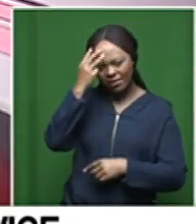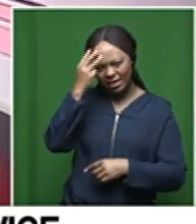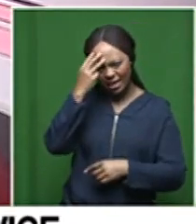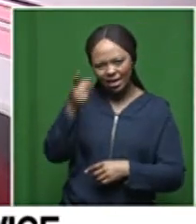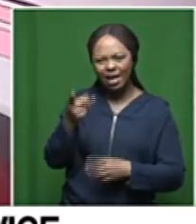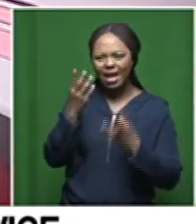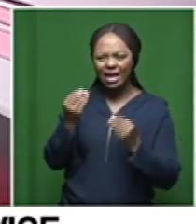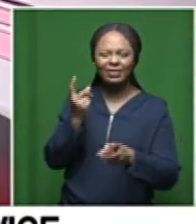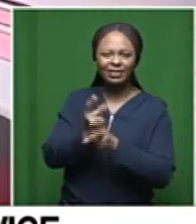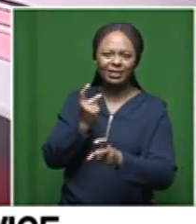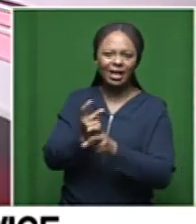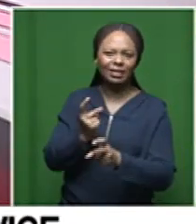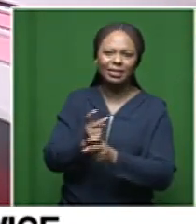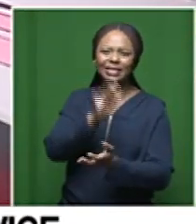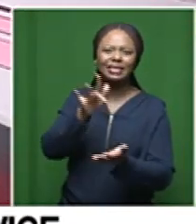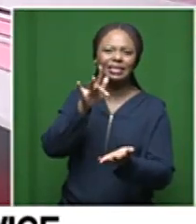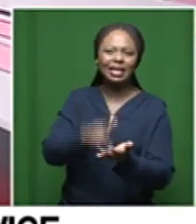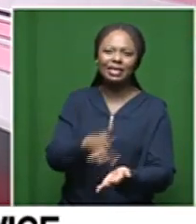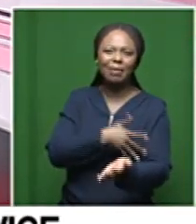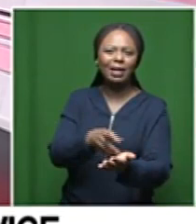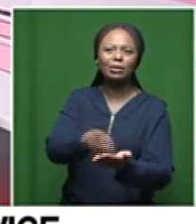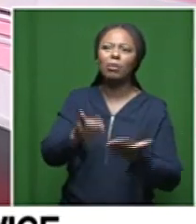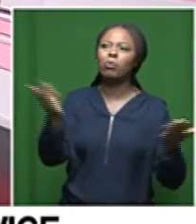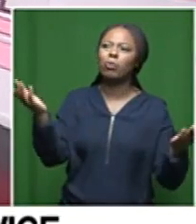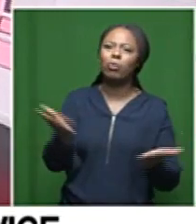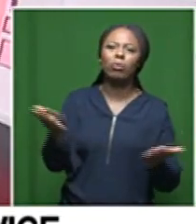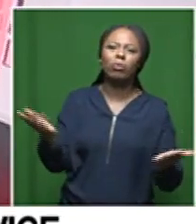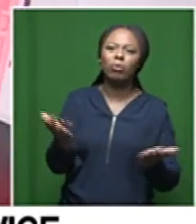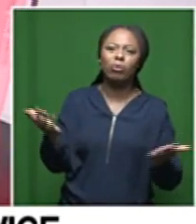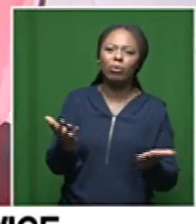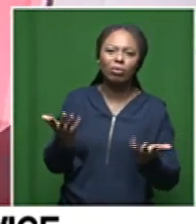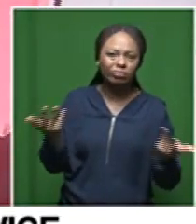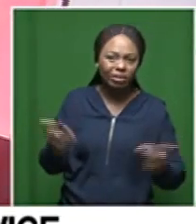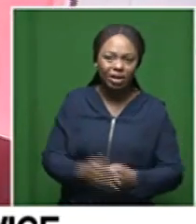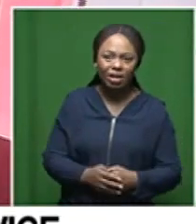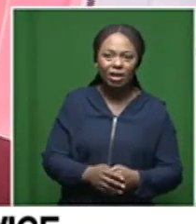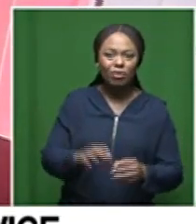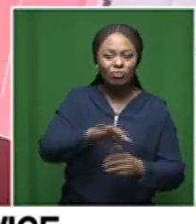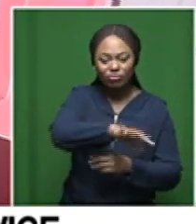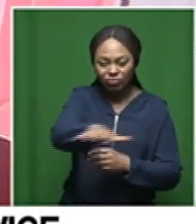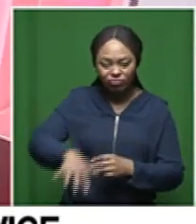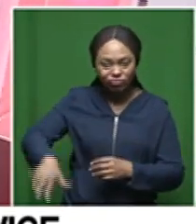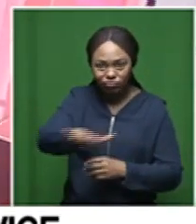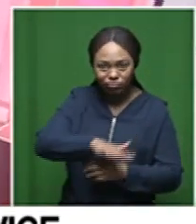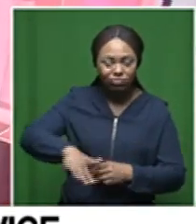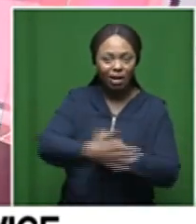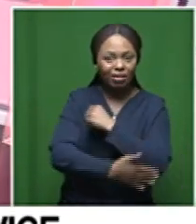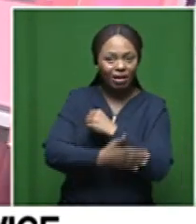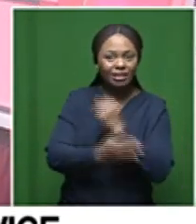difficulty accessing facilities to donate blood. So do we have nationally enough places for people to go out and donate